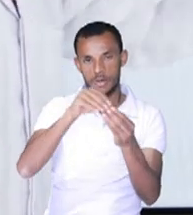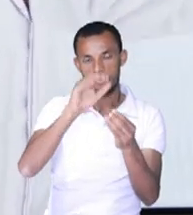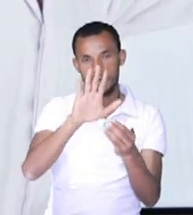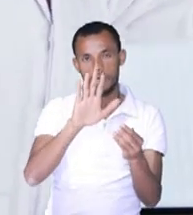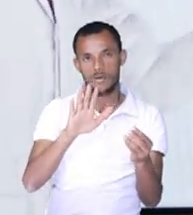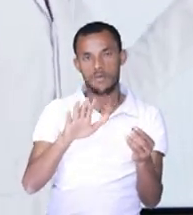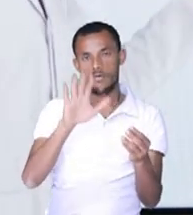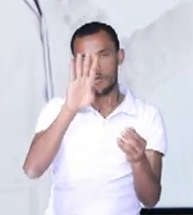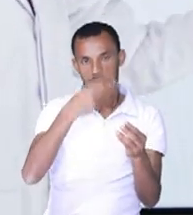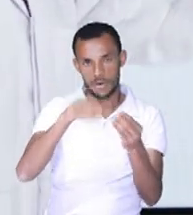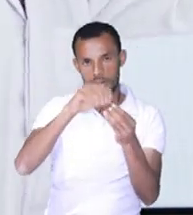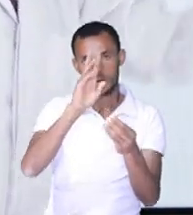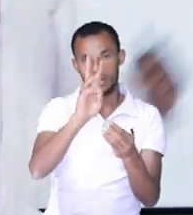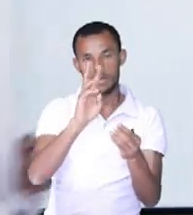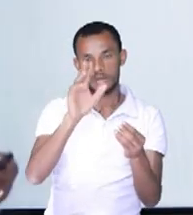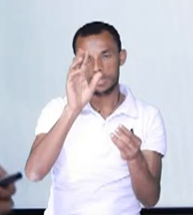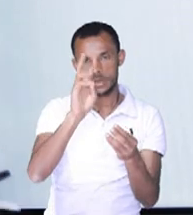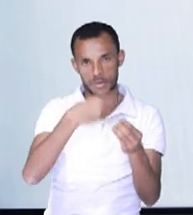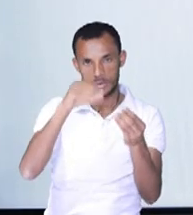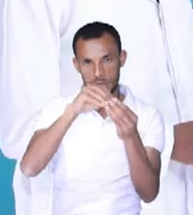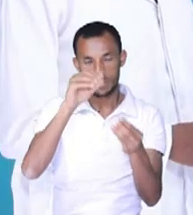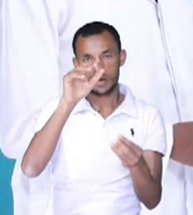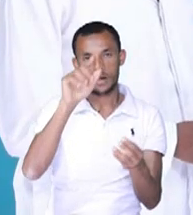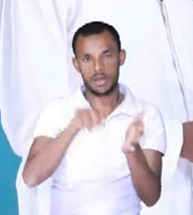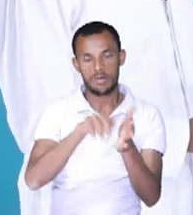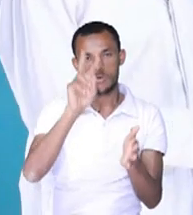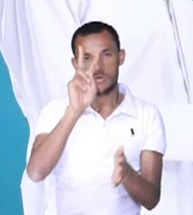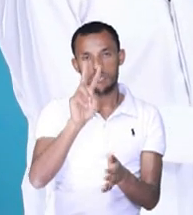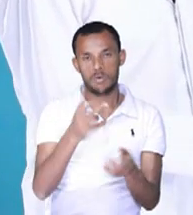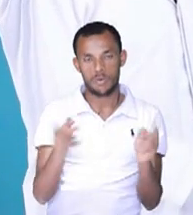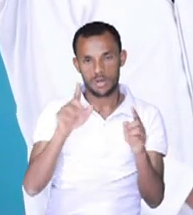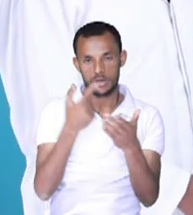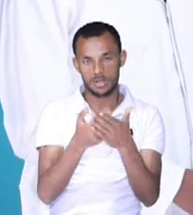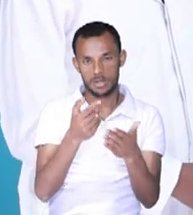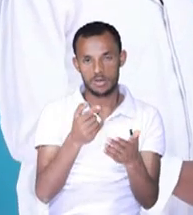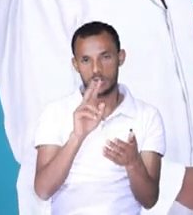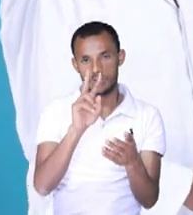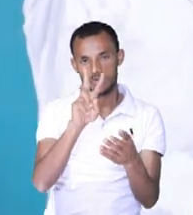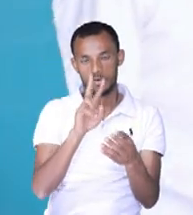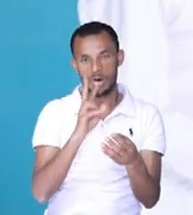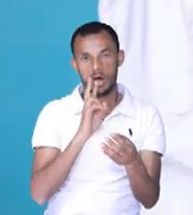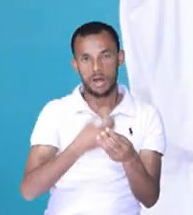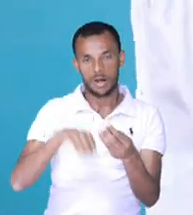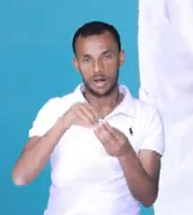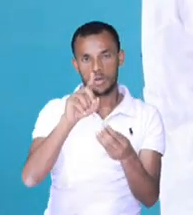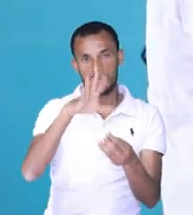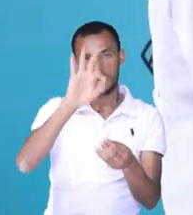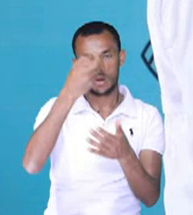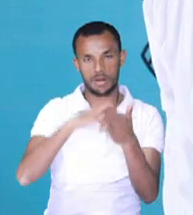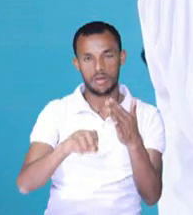4 plus 8, 6 plus -2. When these two are added up, you will have a